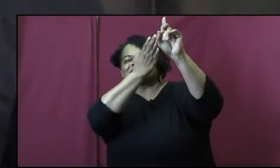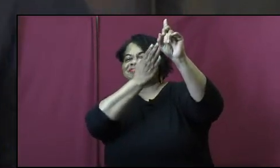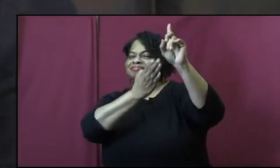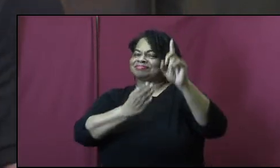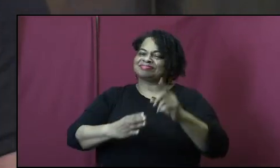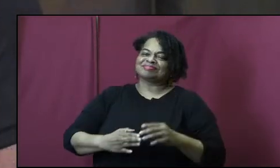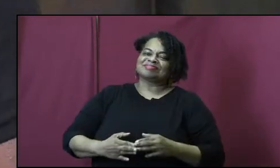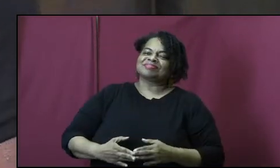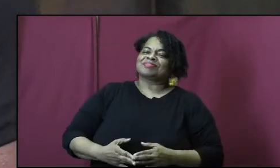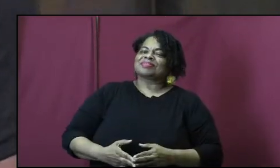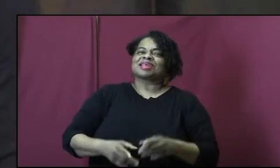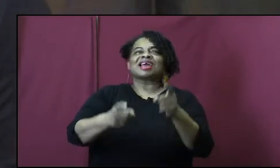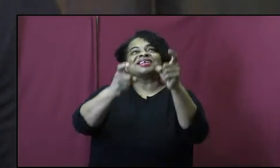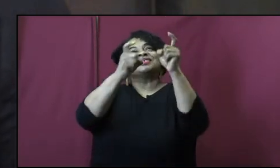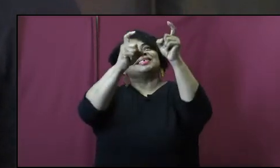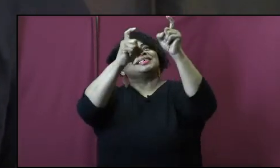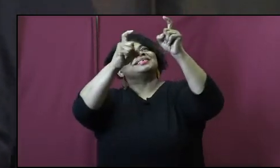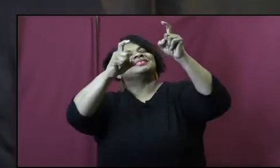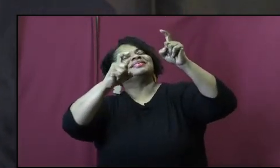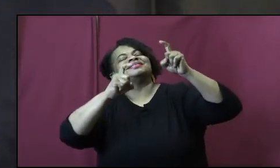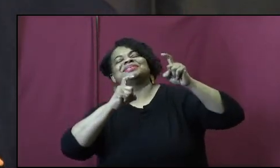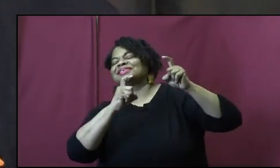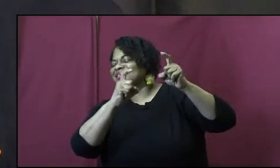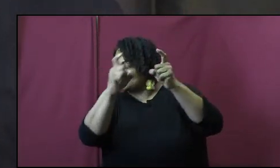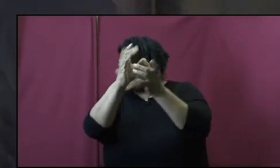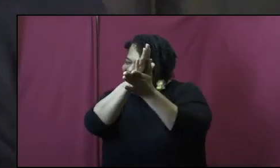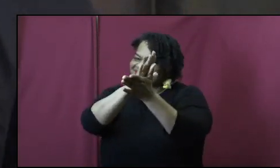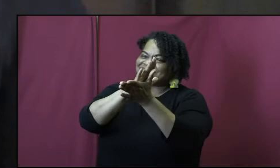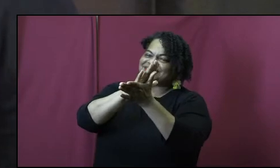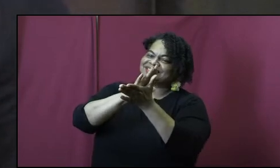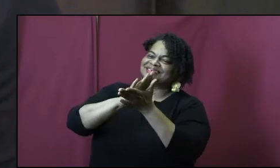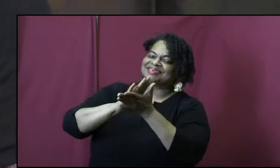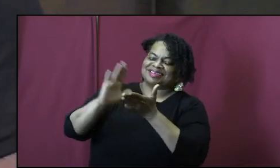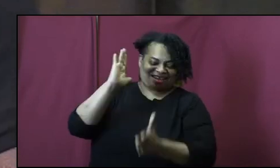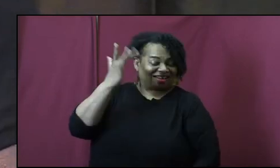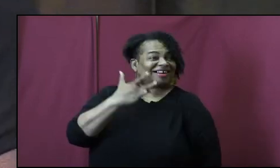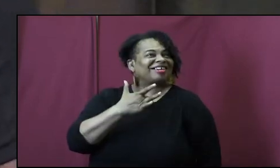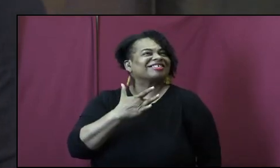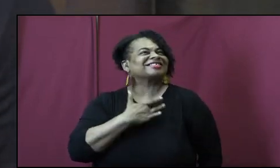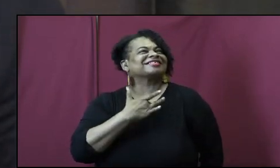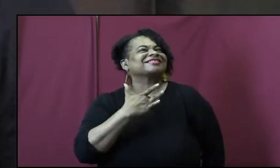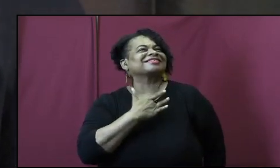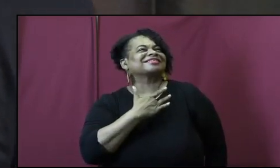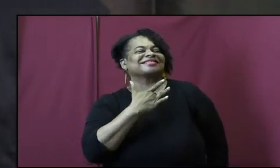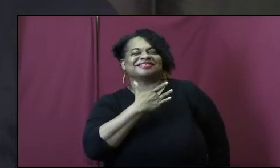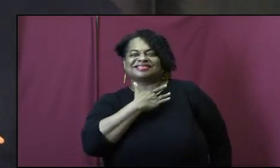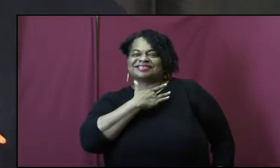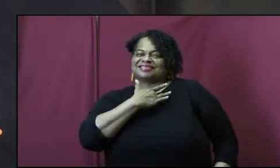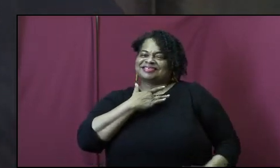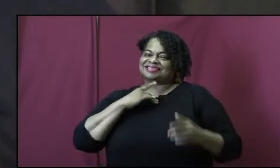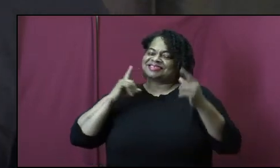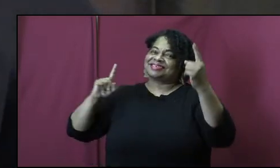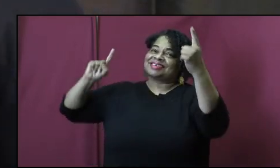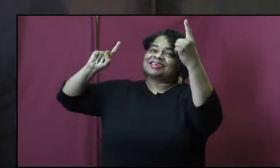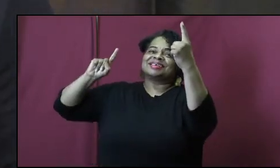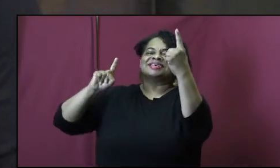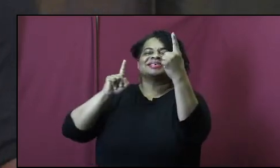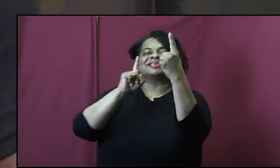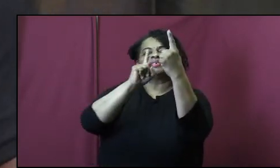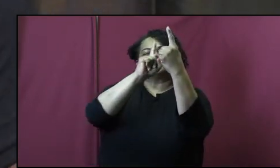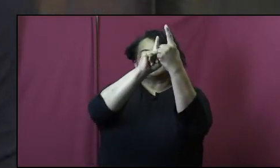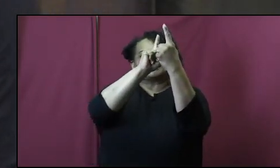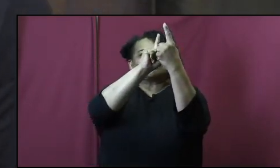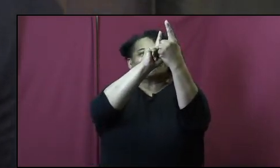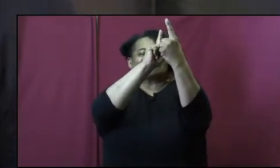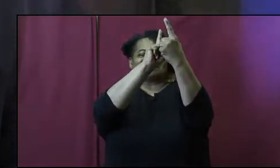Give me a clean heart. I'm coming now to you to keep